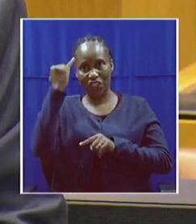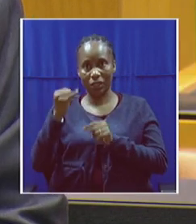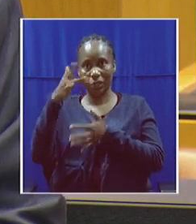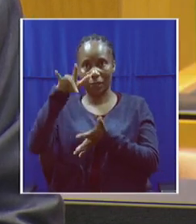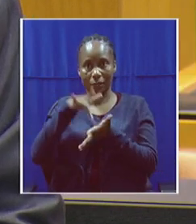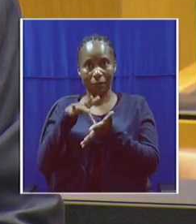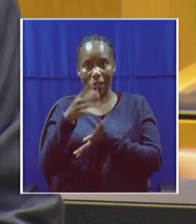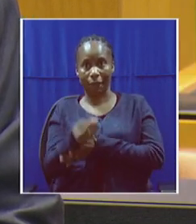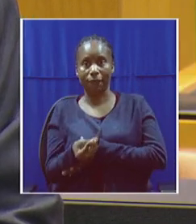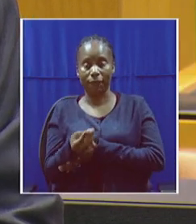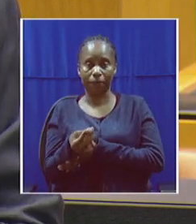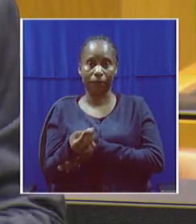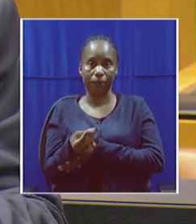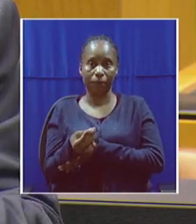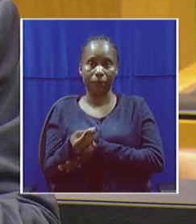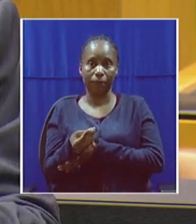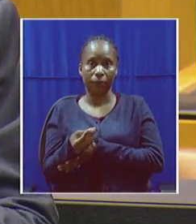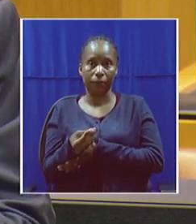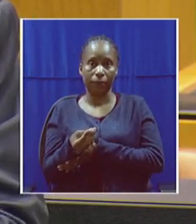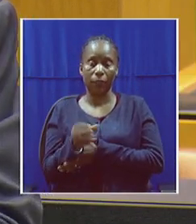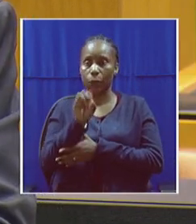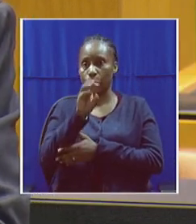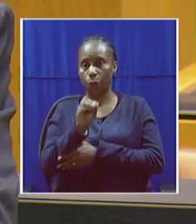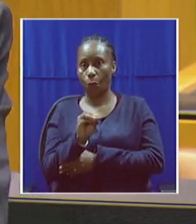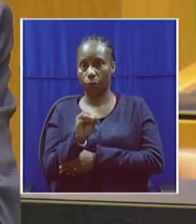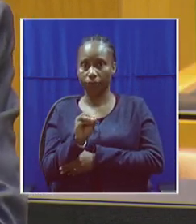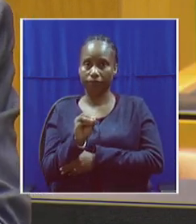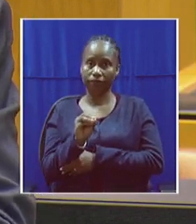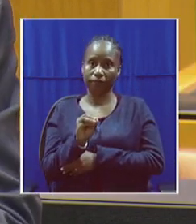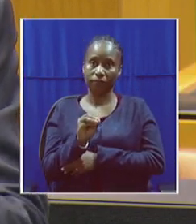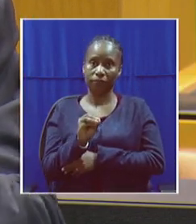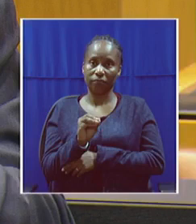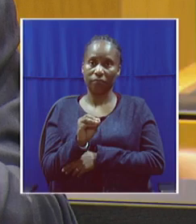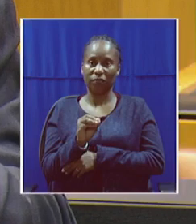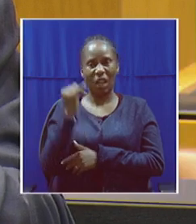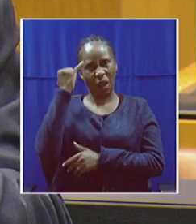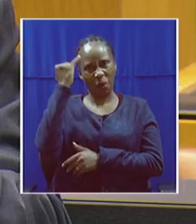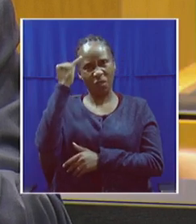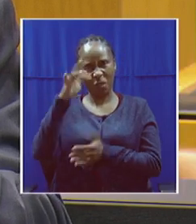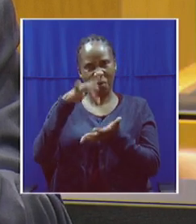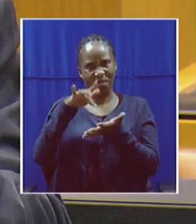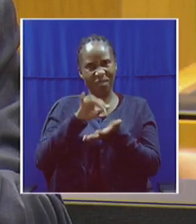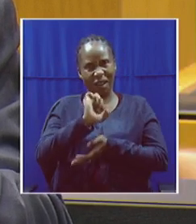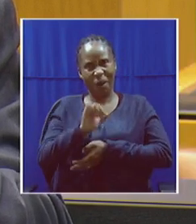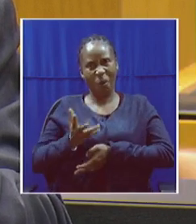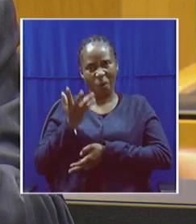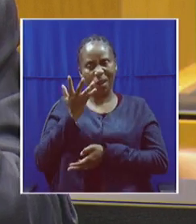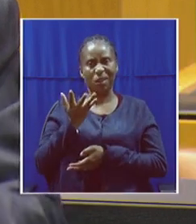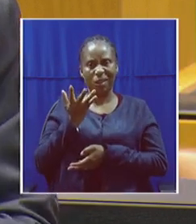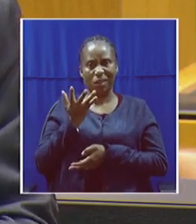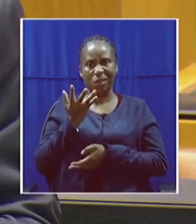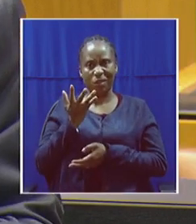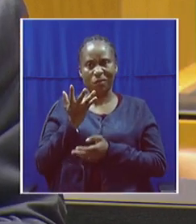positions um and so if you want your ideological position to